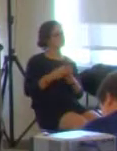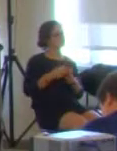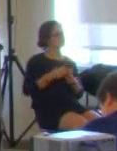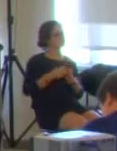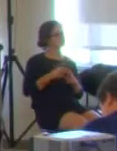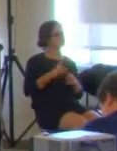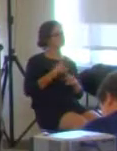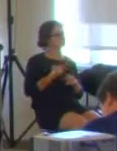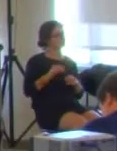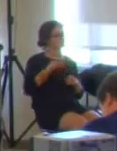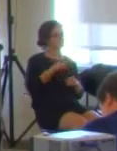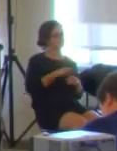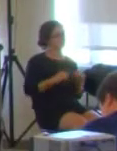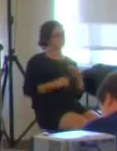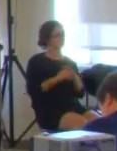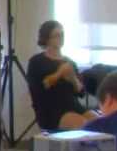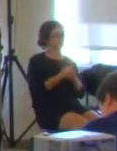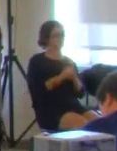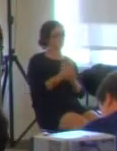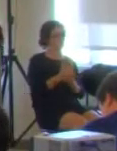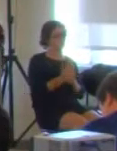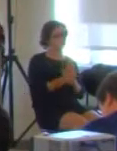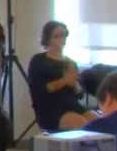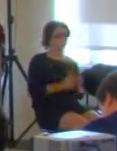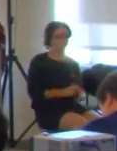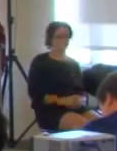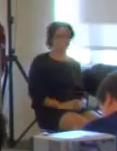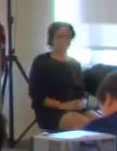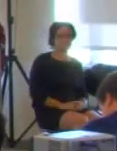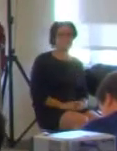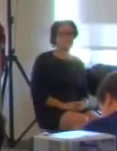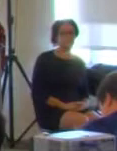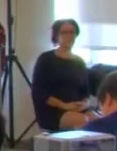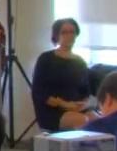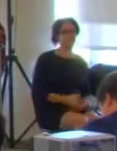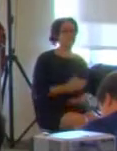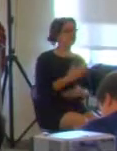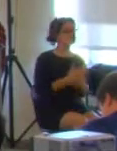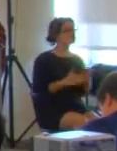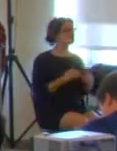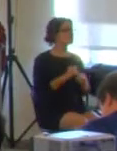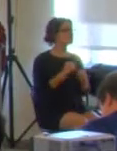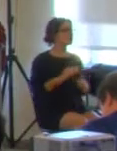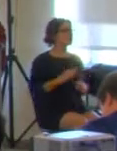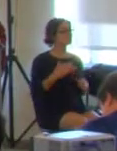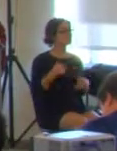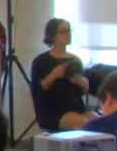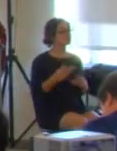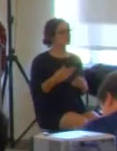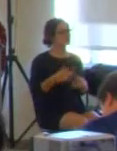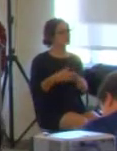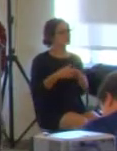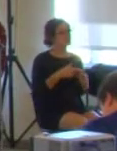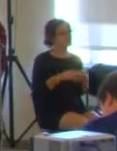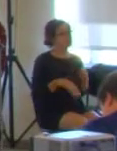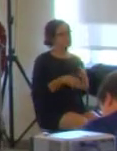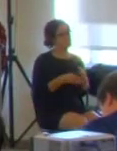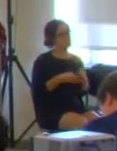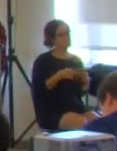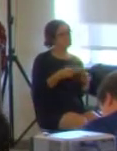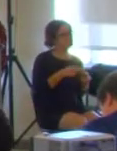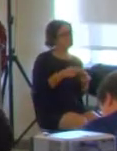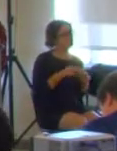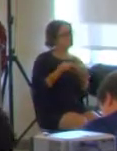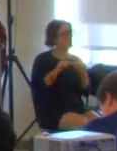disability benefits under state law. Some employers also provide supplemental short-term or long-term disability policies.